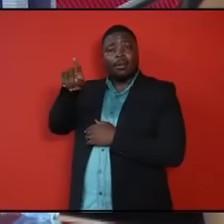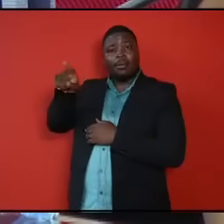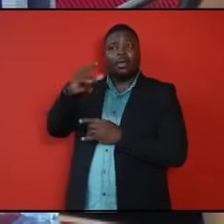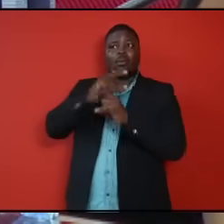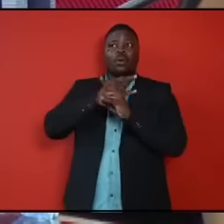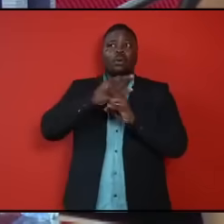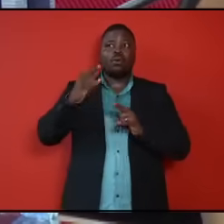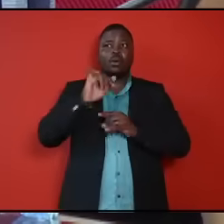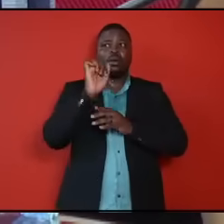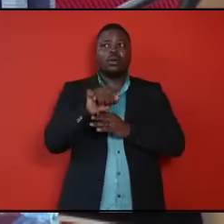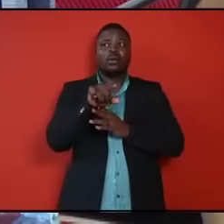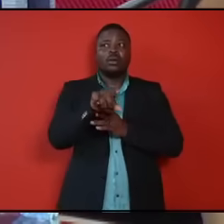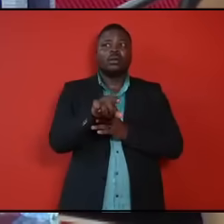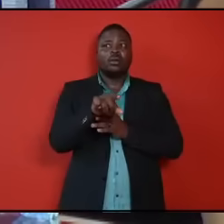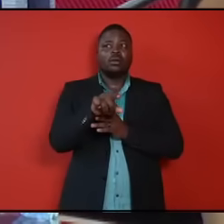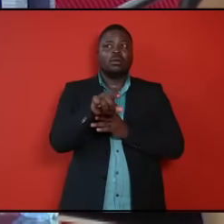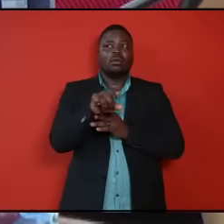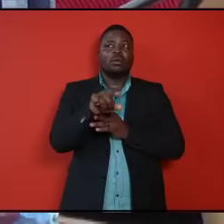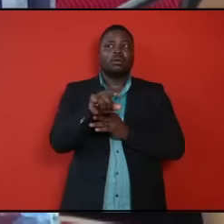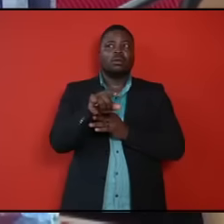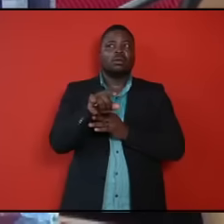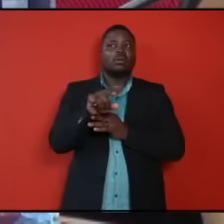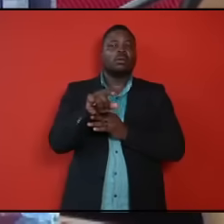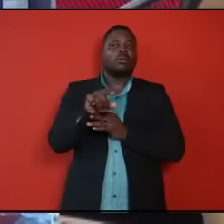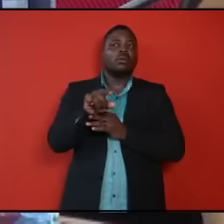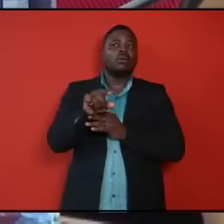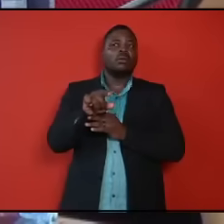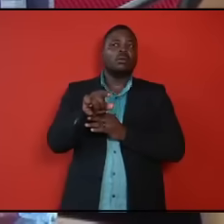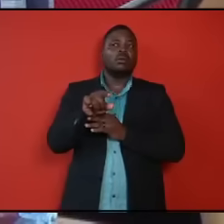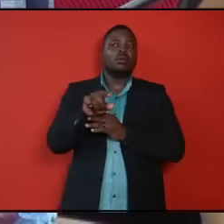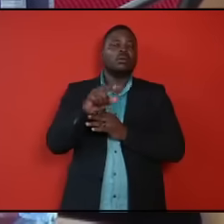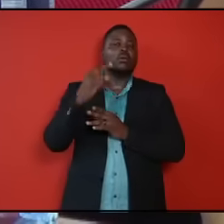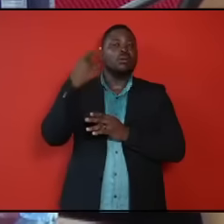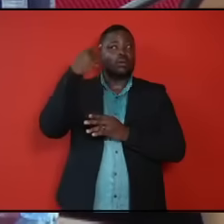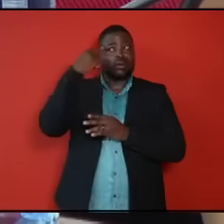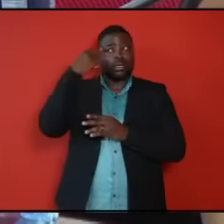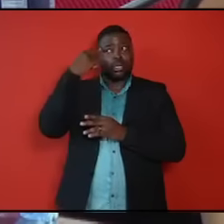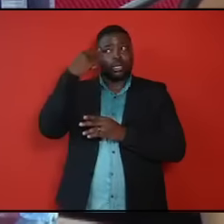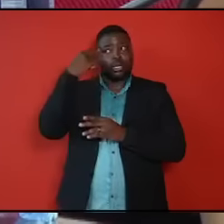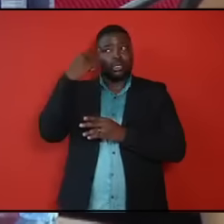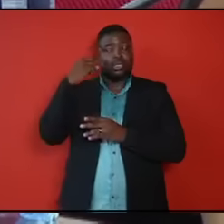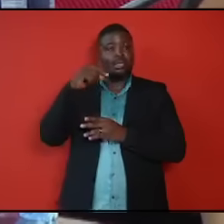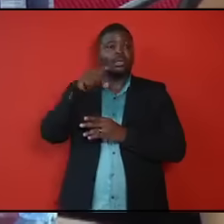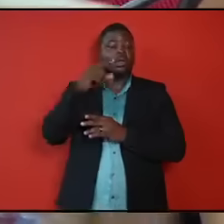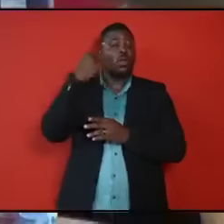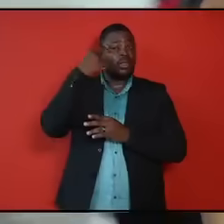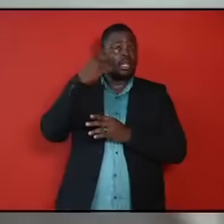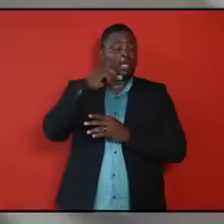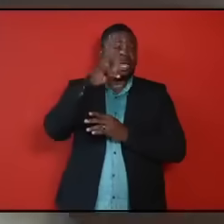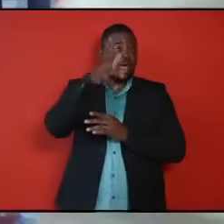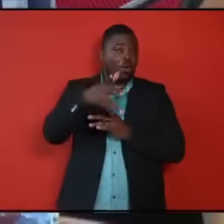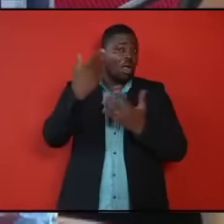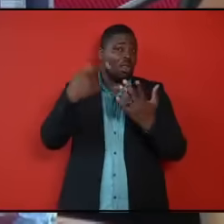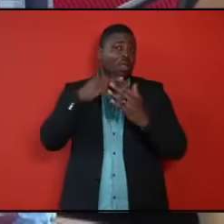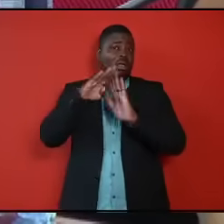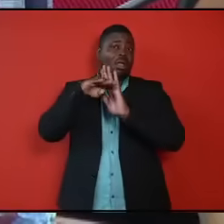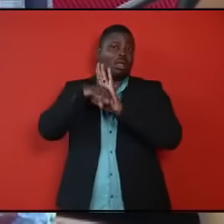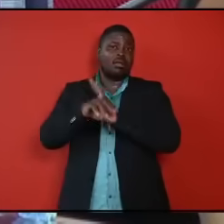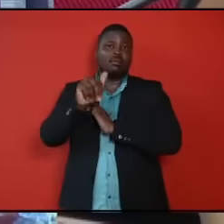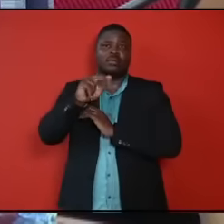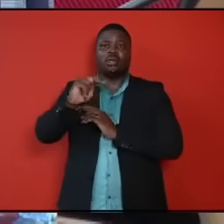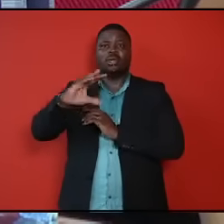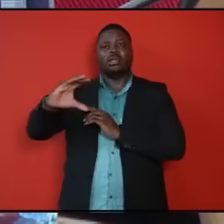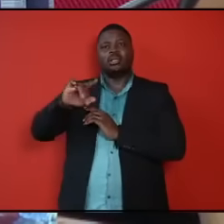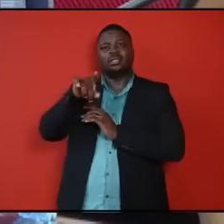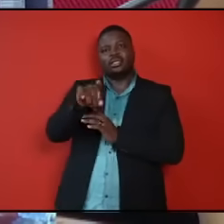becomes president, do you think that that would be maybe the downfall of the ANC?